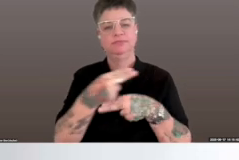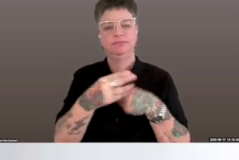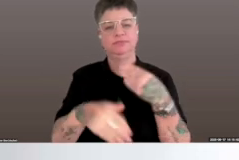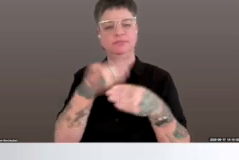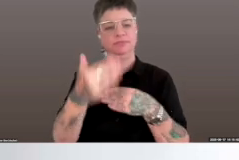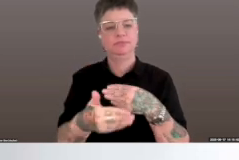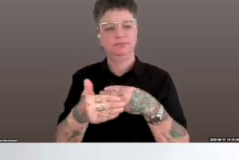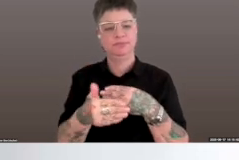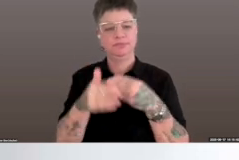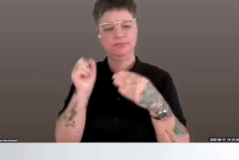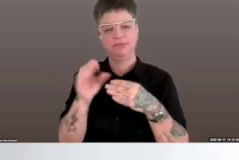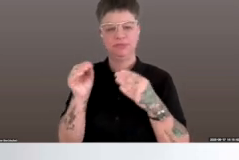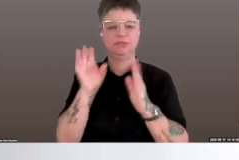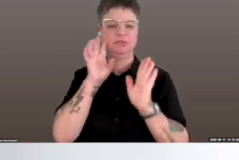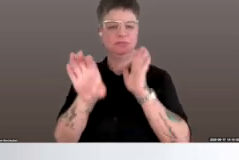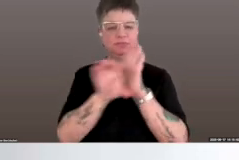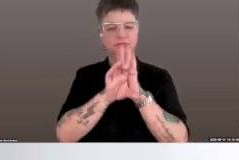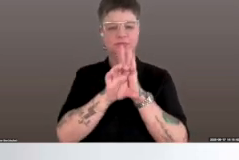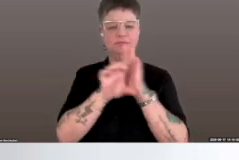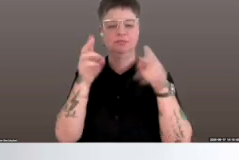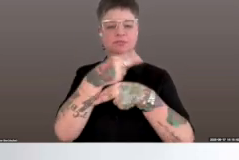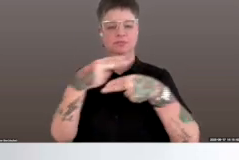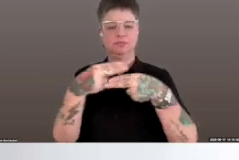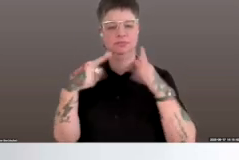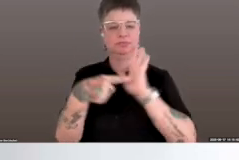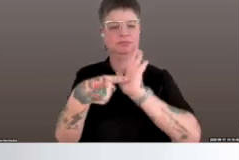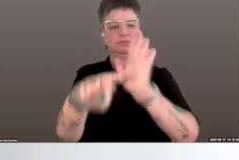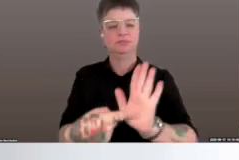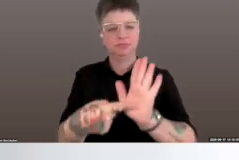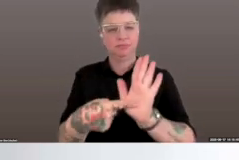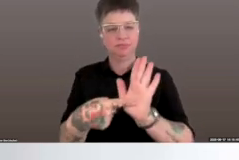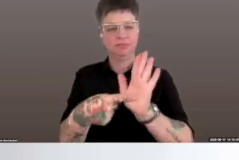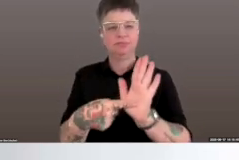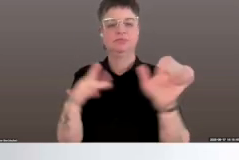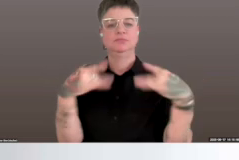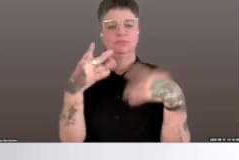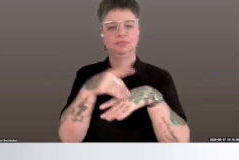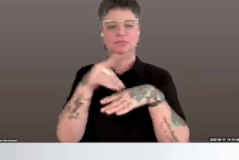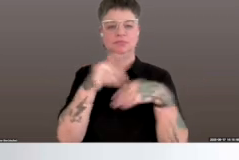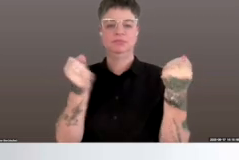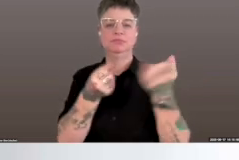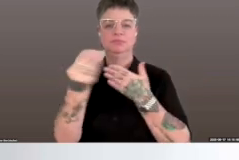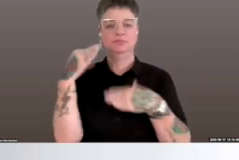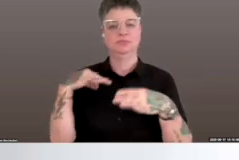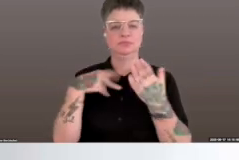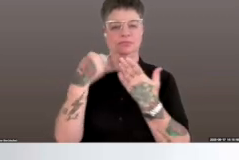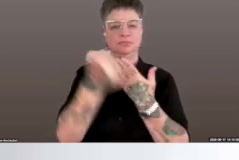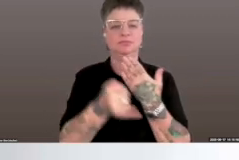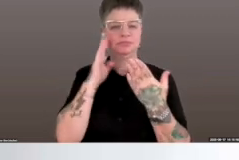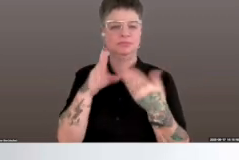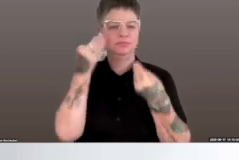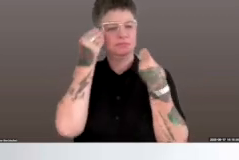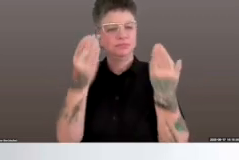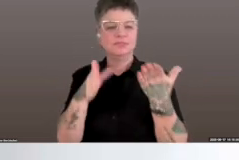So the figure on the slide illustrates the light-duty vehicle purchase incentive projects. In the following slides, I'll be providing updates on each of the projects.